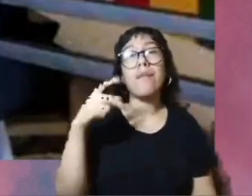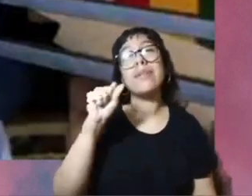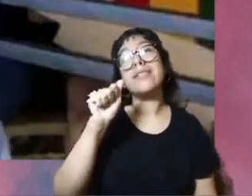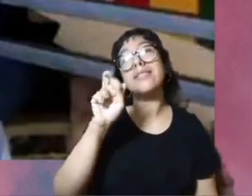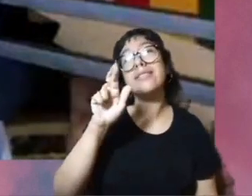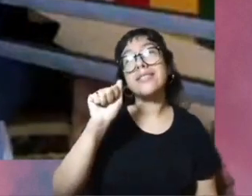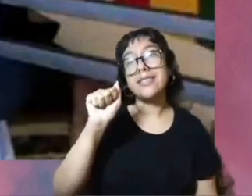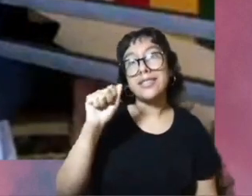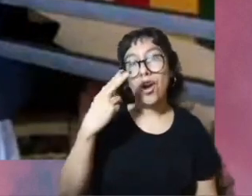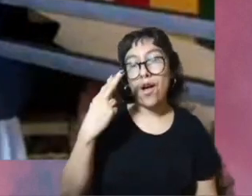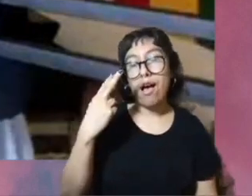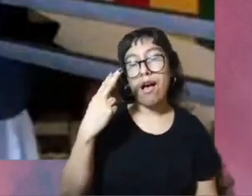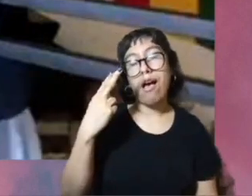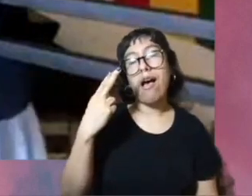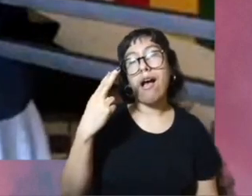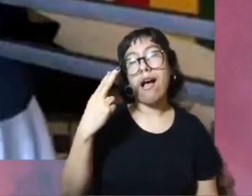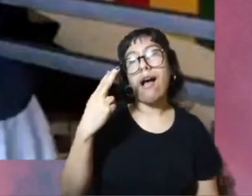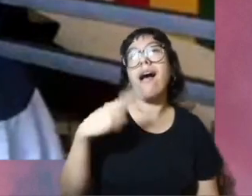shopsarahkay.com. That's